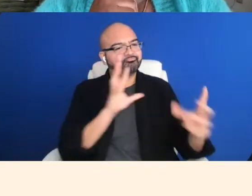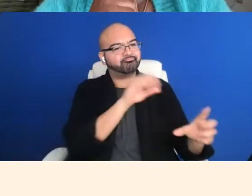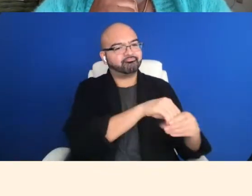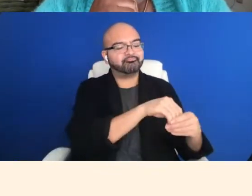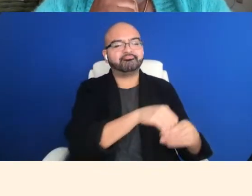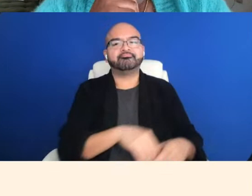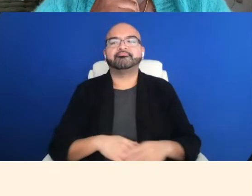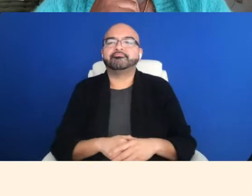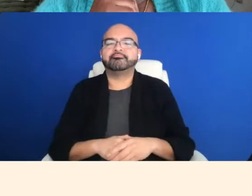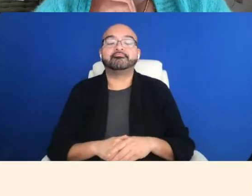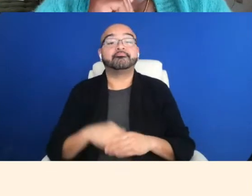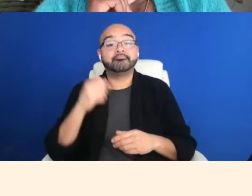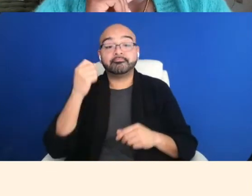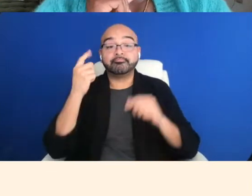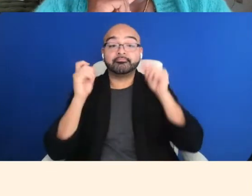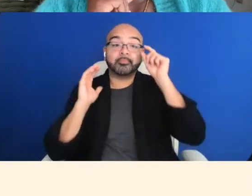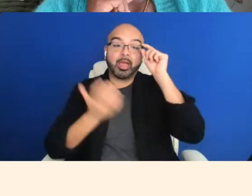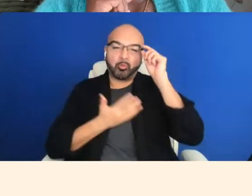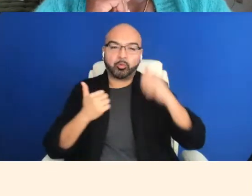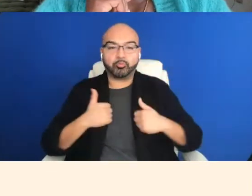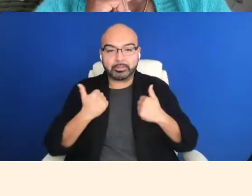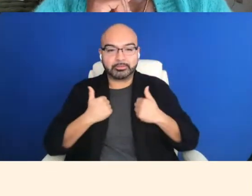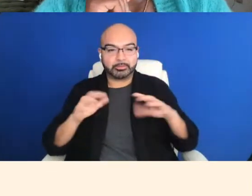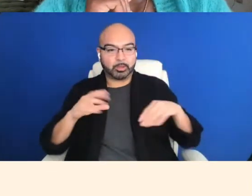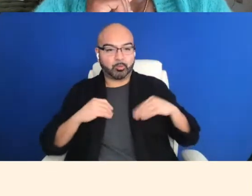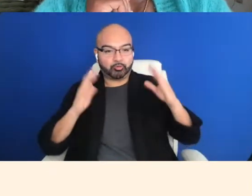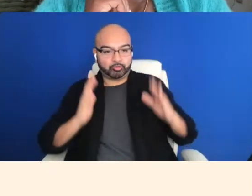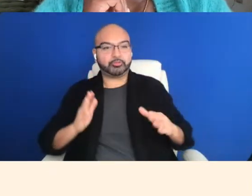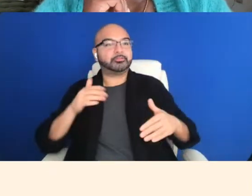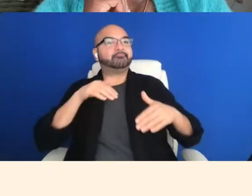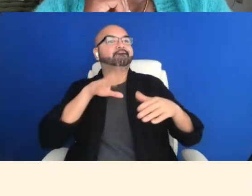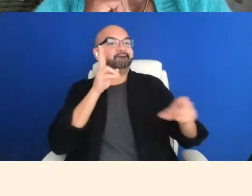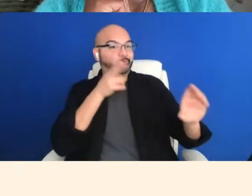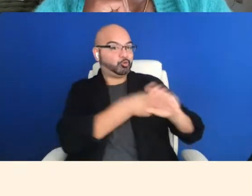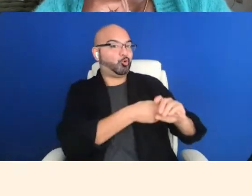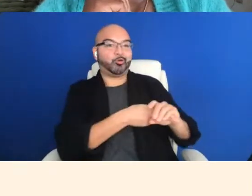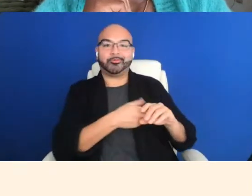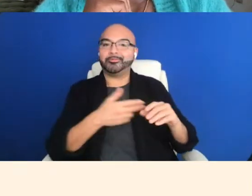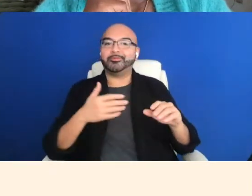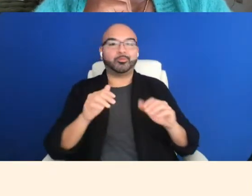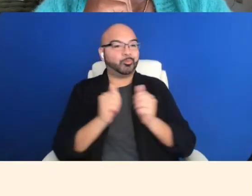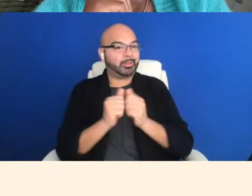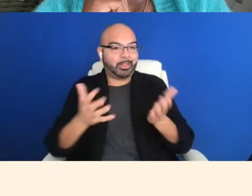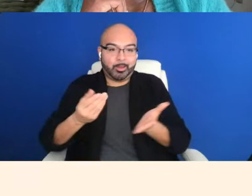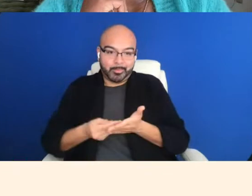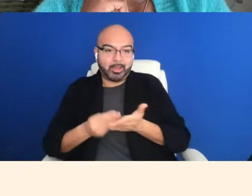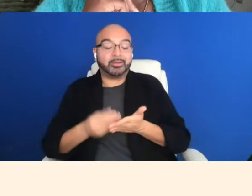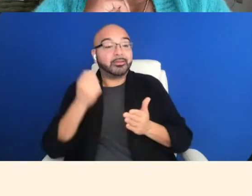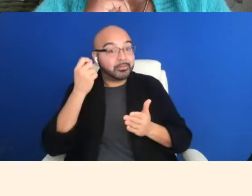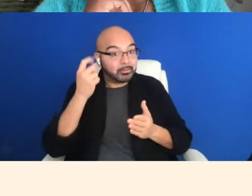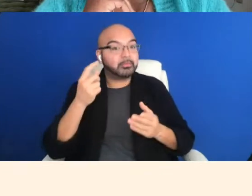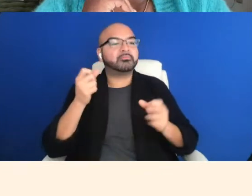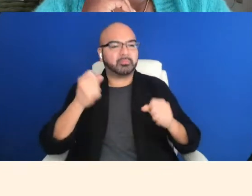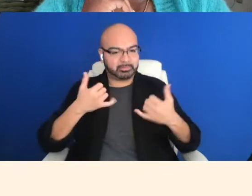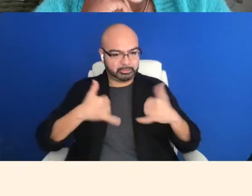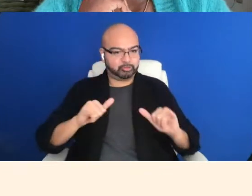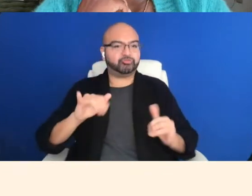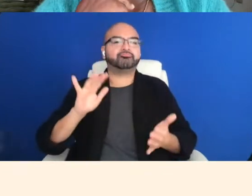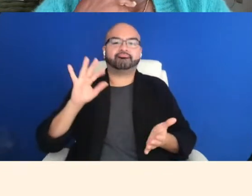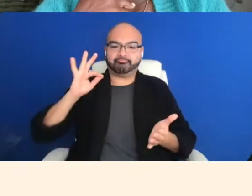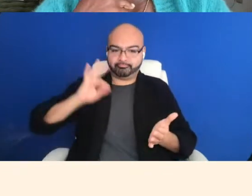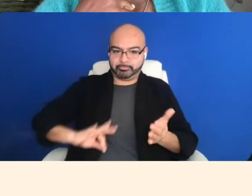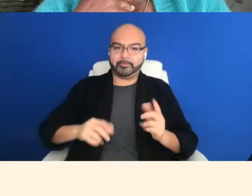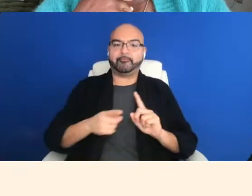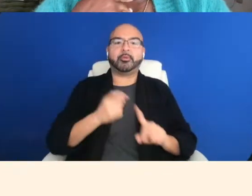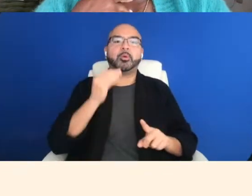our resident owners come in without a buy-in, they are also able to accrue many of the benefits of home ownership,